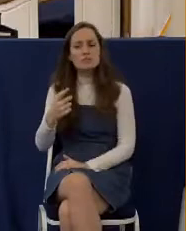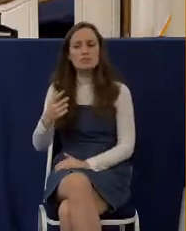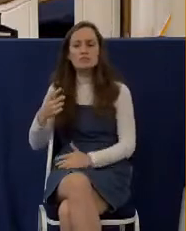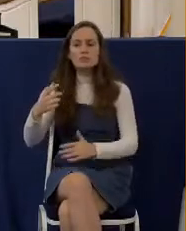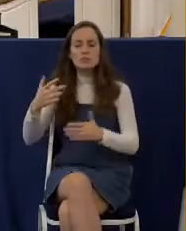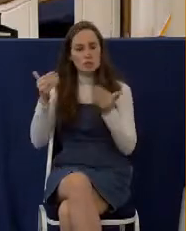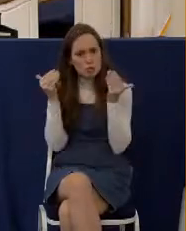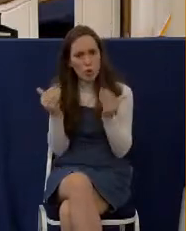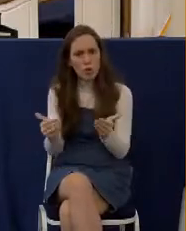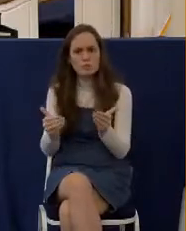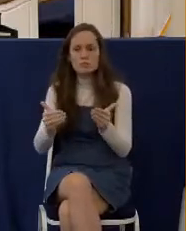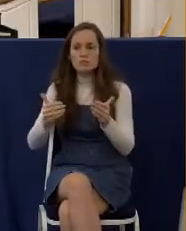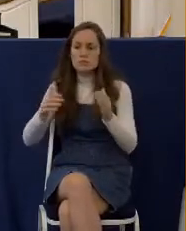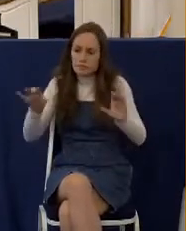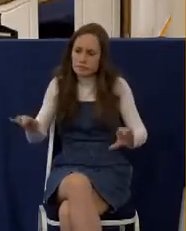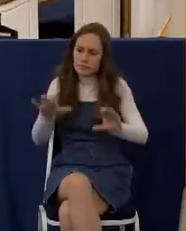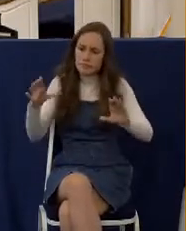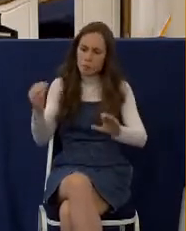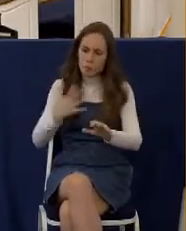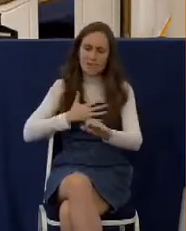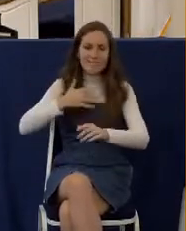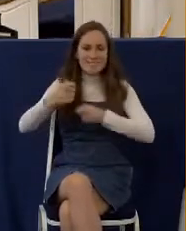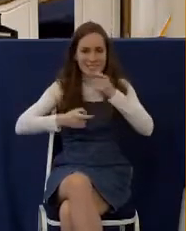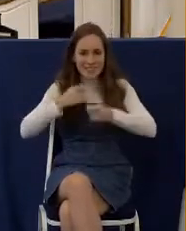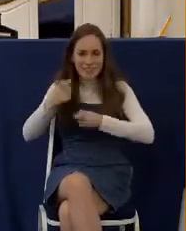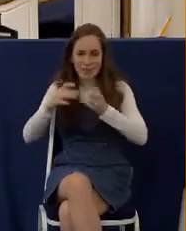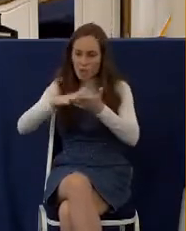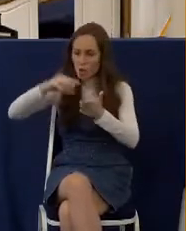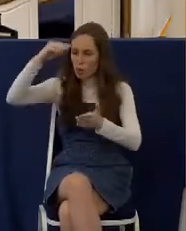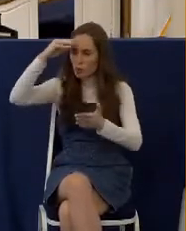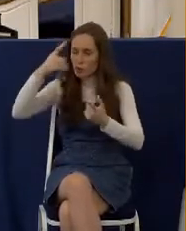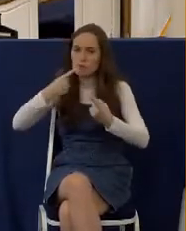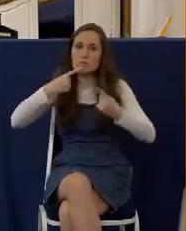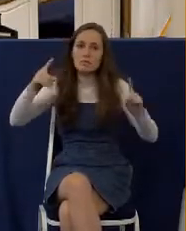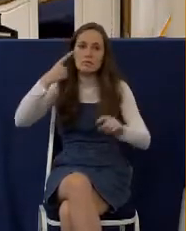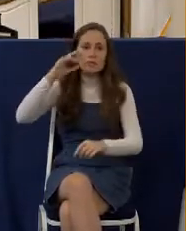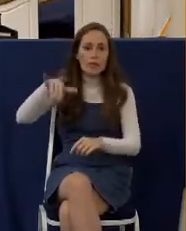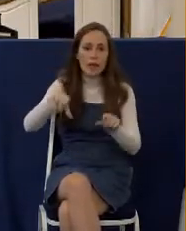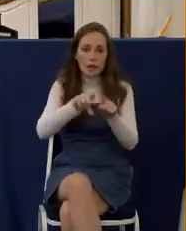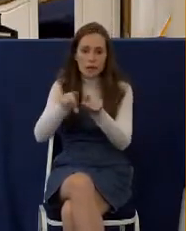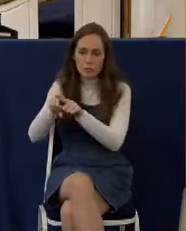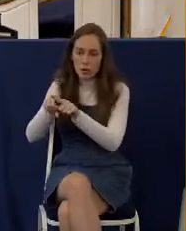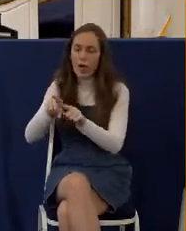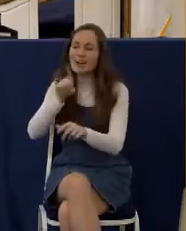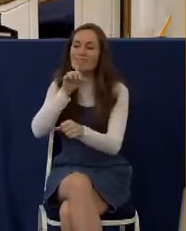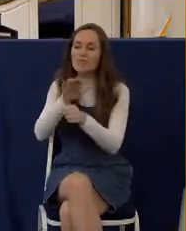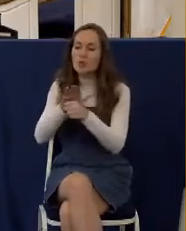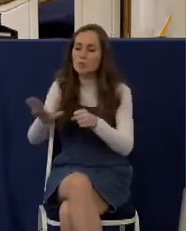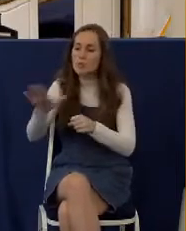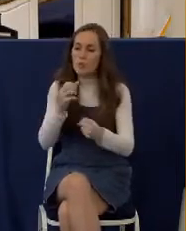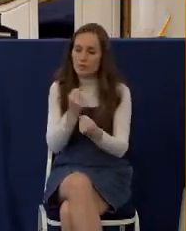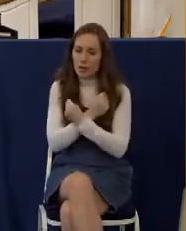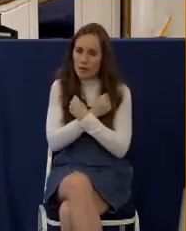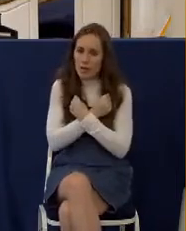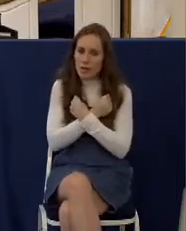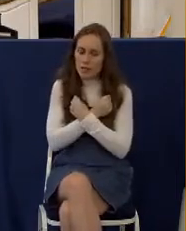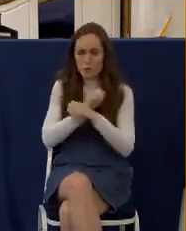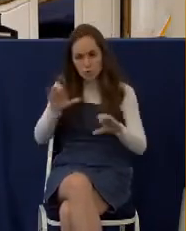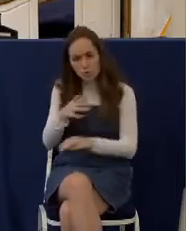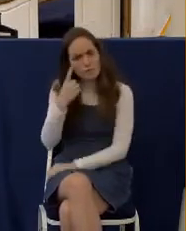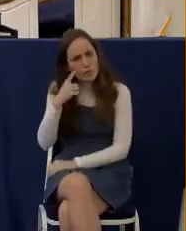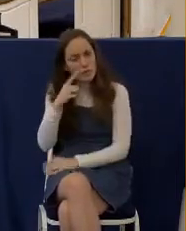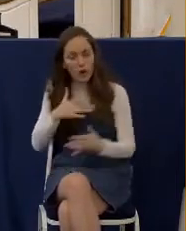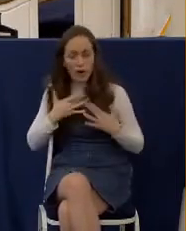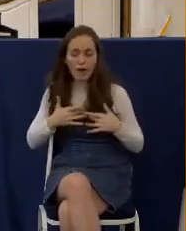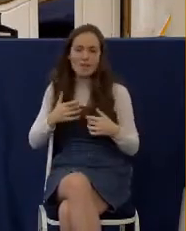giving. Learn to abound in this thing too. Confirm your love Do this out of a heart of love, a heart of sincerity. Again,